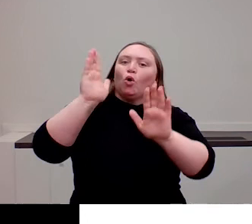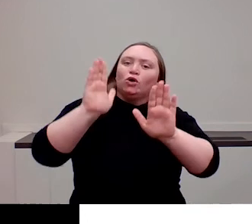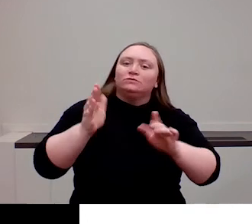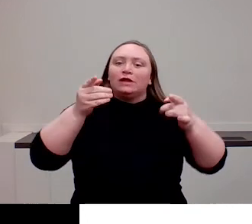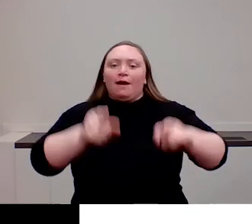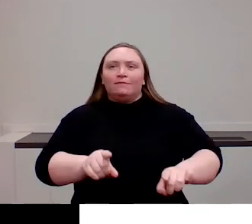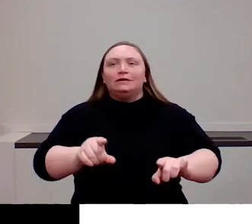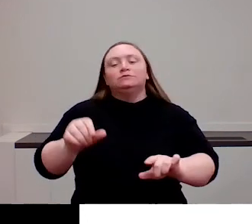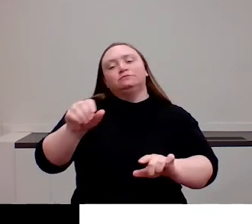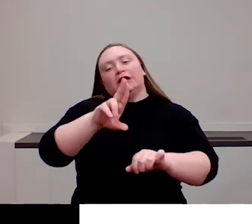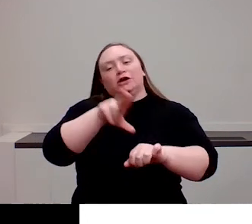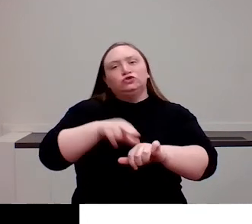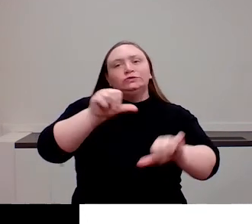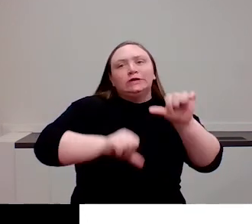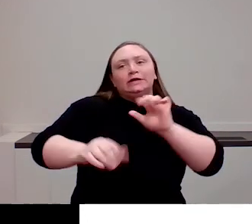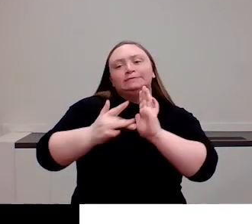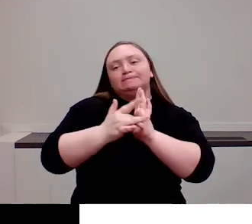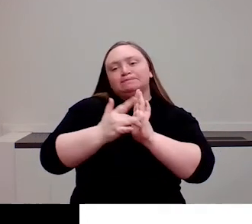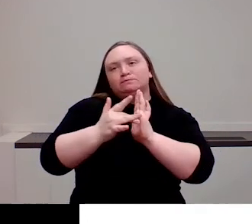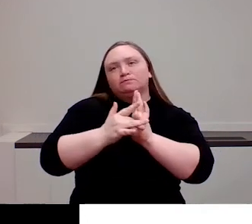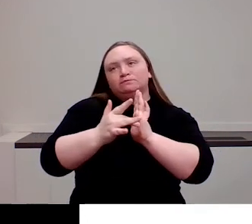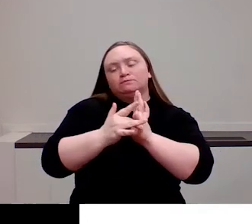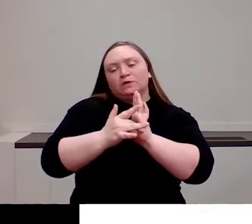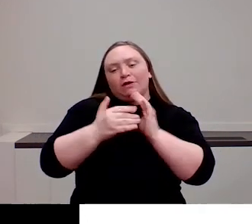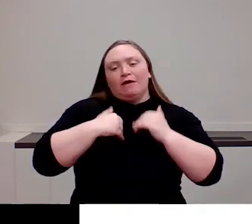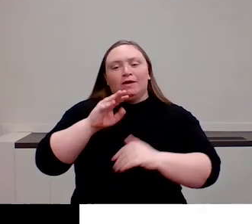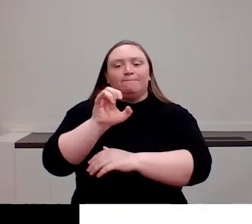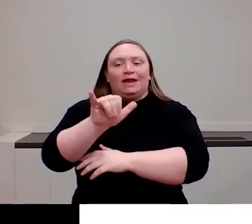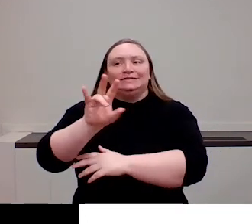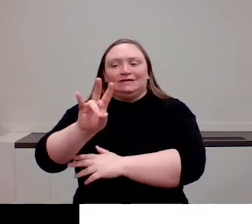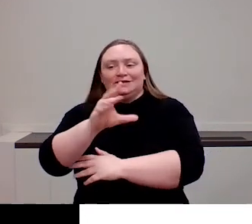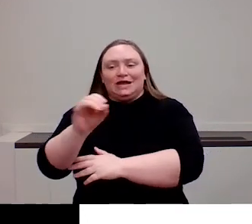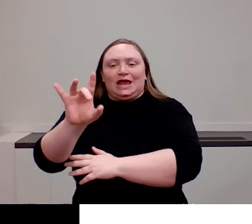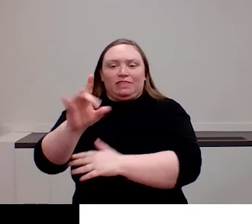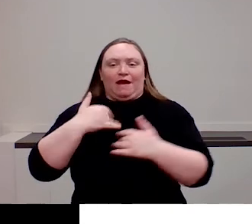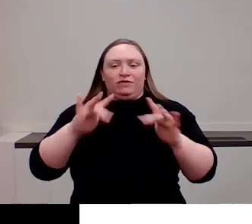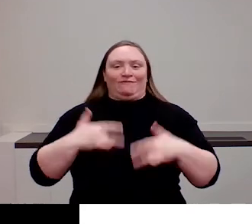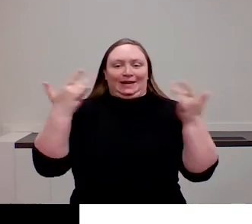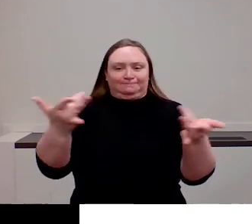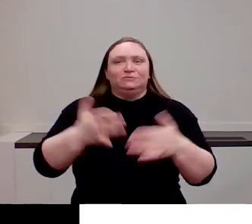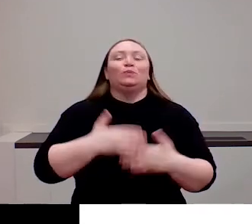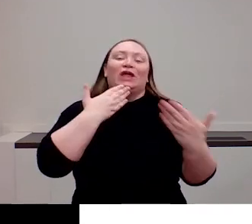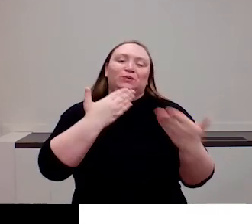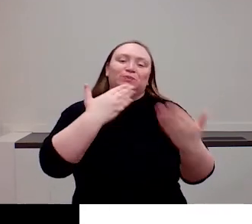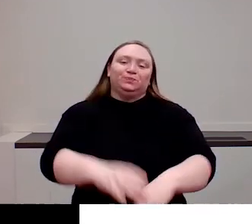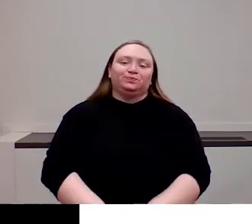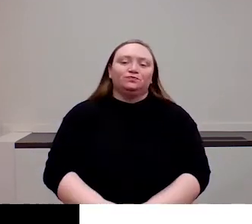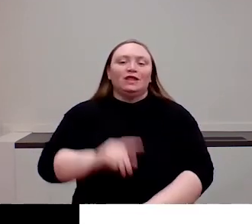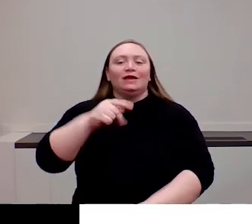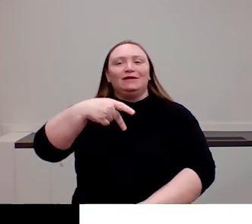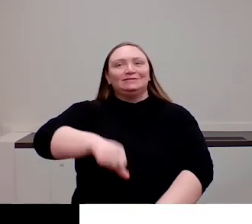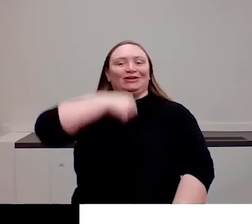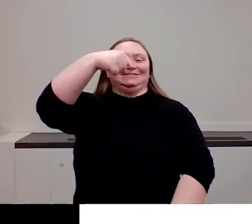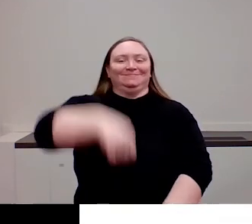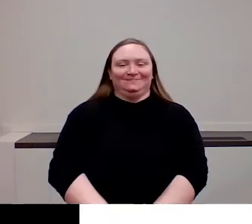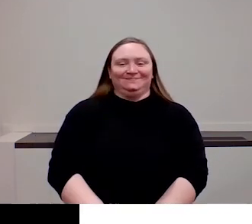happen. And then Natural Science Technology Center, don't forget plant sale, May 7th and 8th that they're having. So thank you. TPS